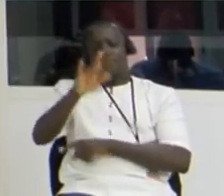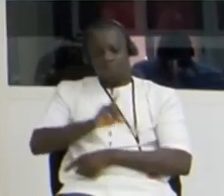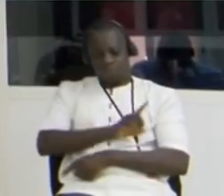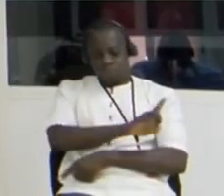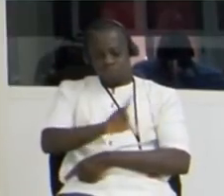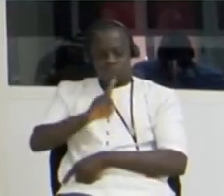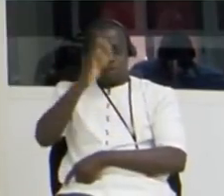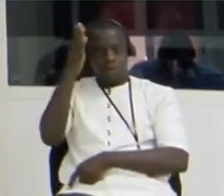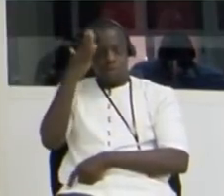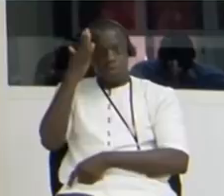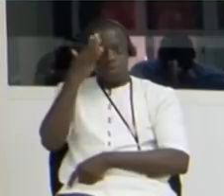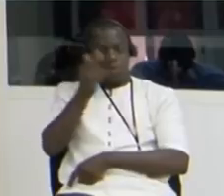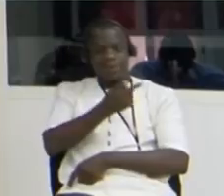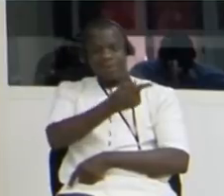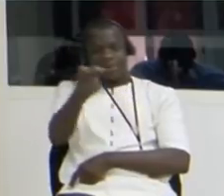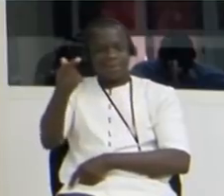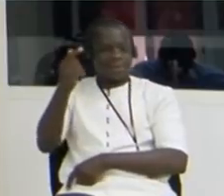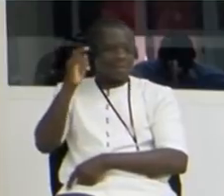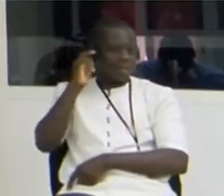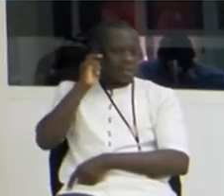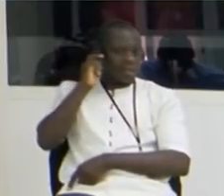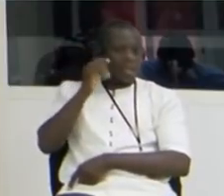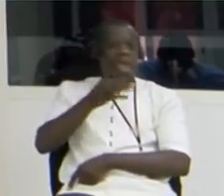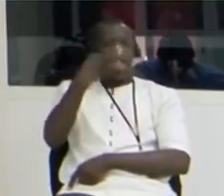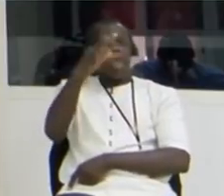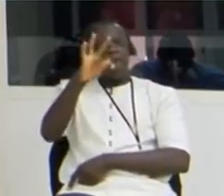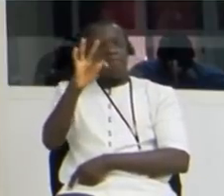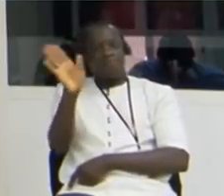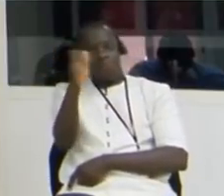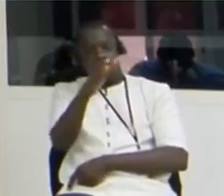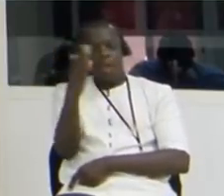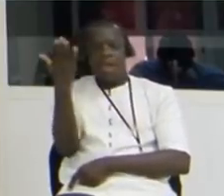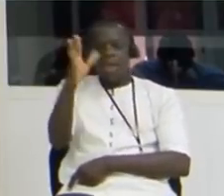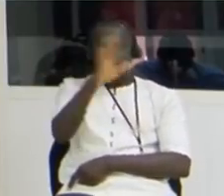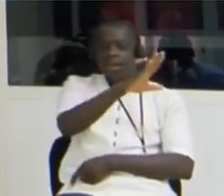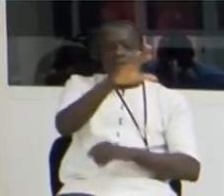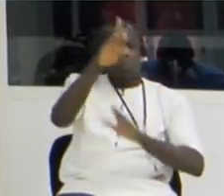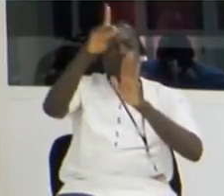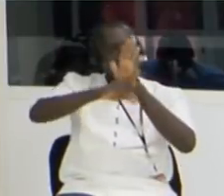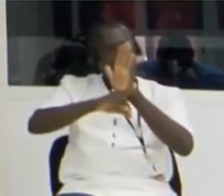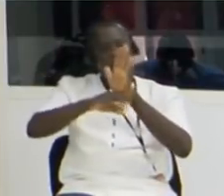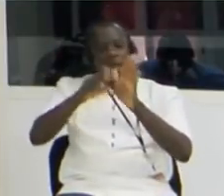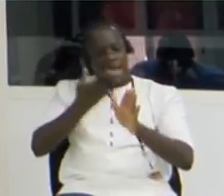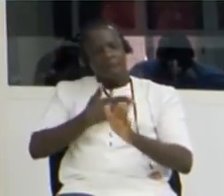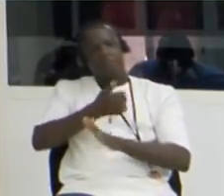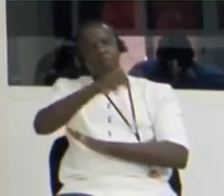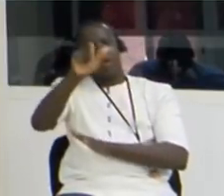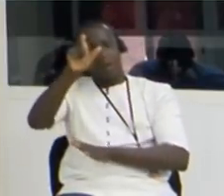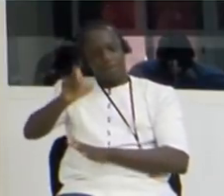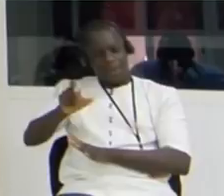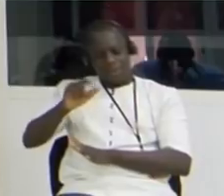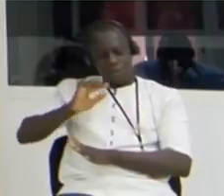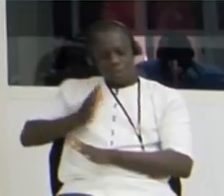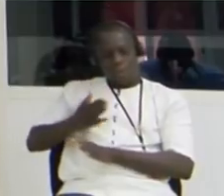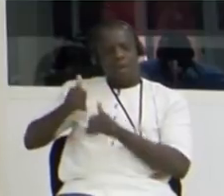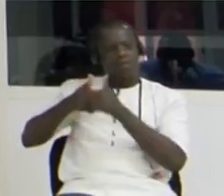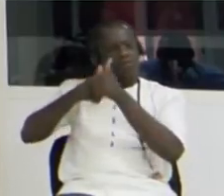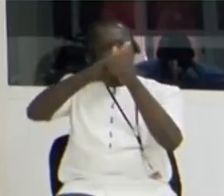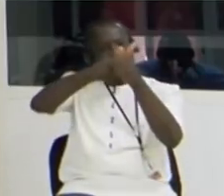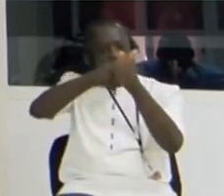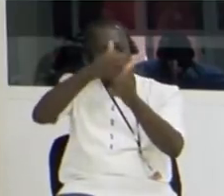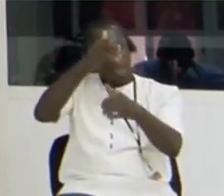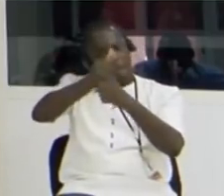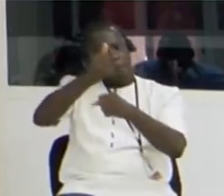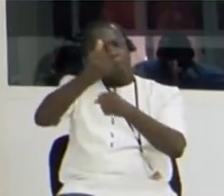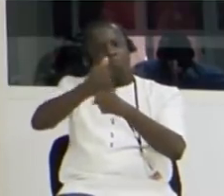know, these girls, when they go to any event, they are accompanied by chaperones, and the chaperones are